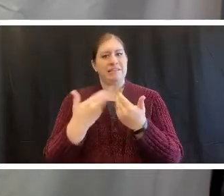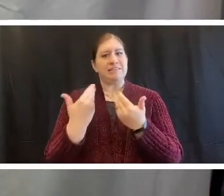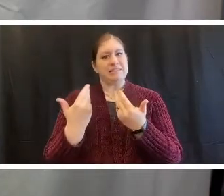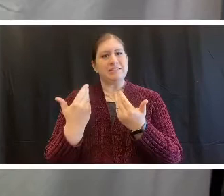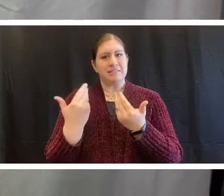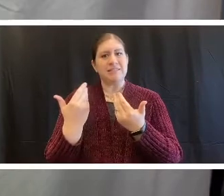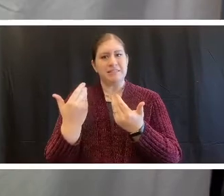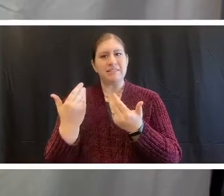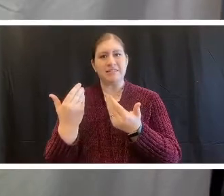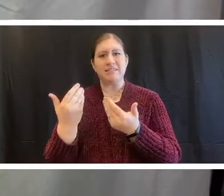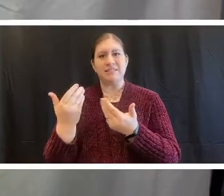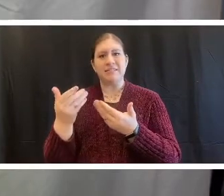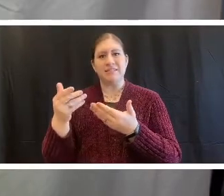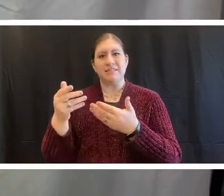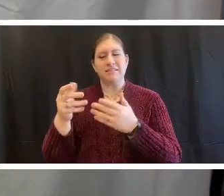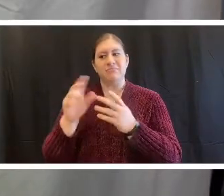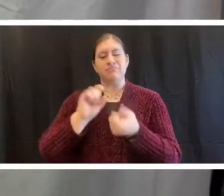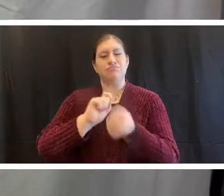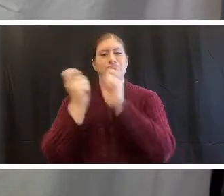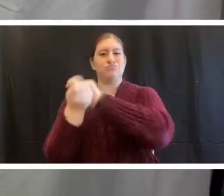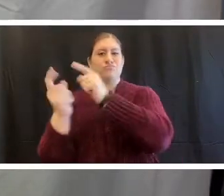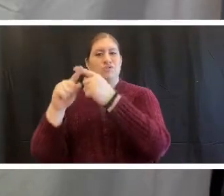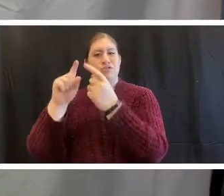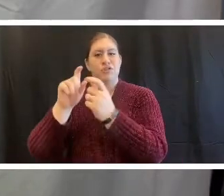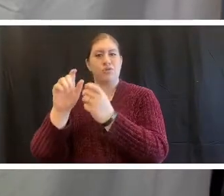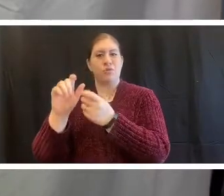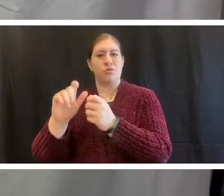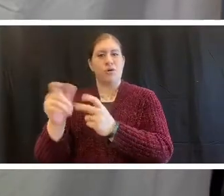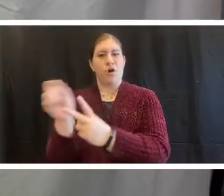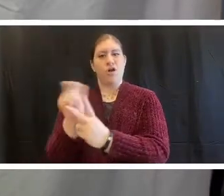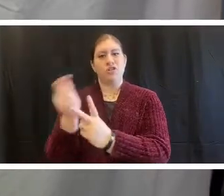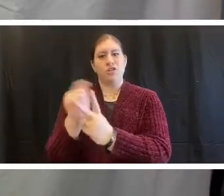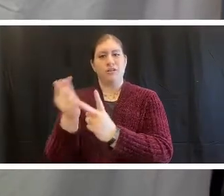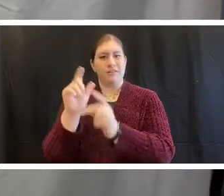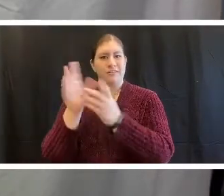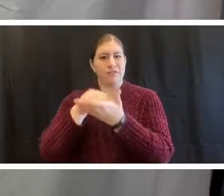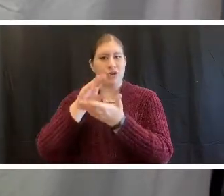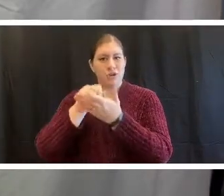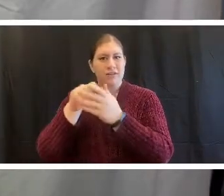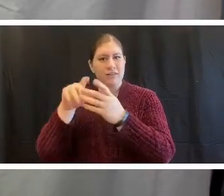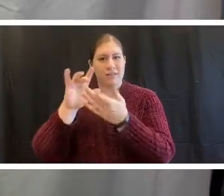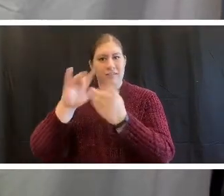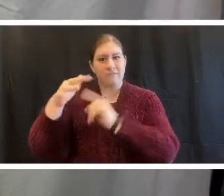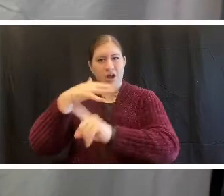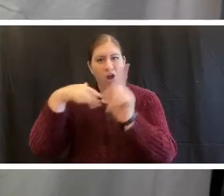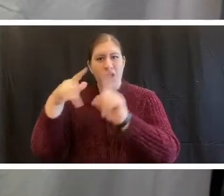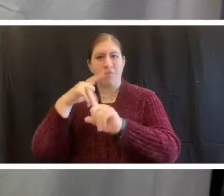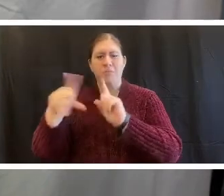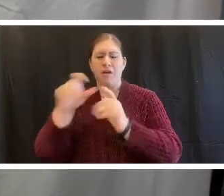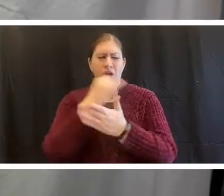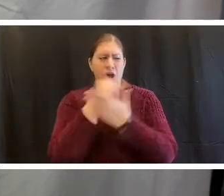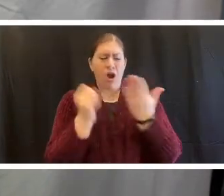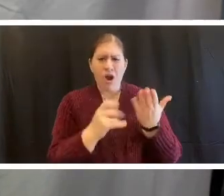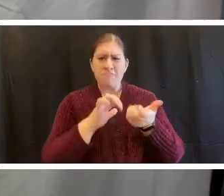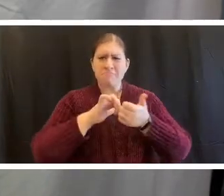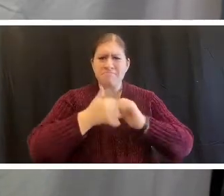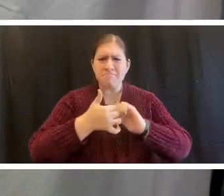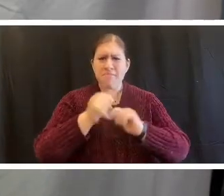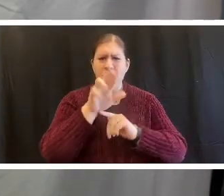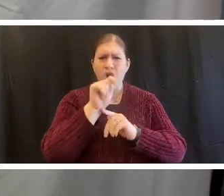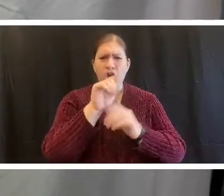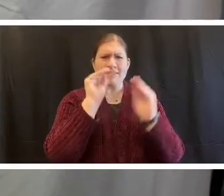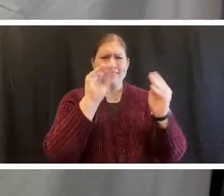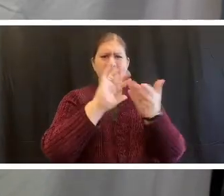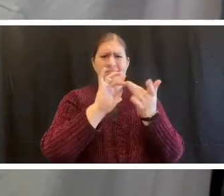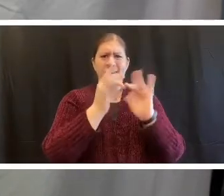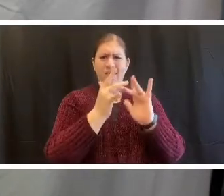an alternative learning environment or an online platform. But what about art? Teaching art online